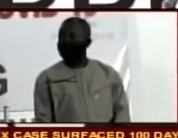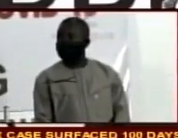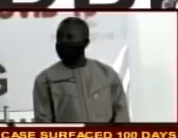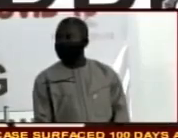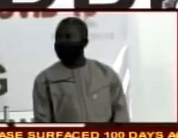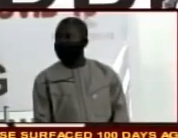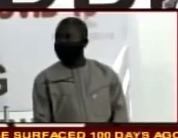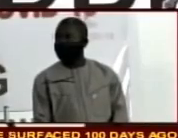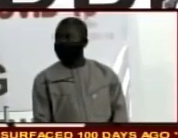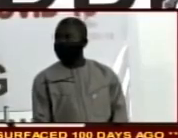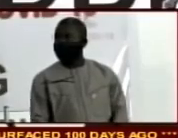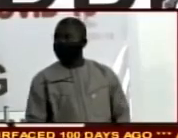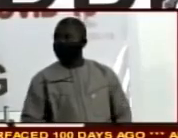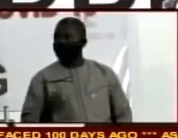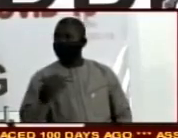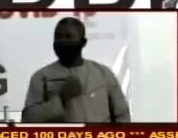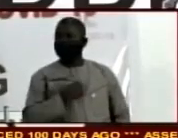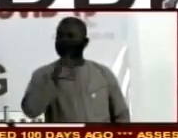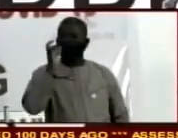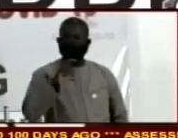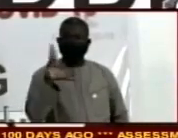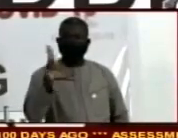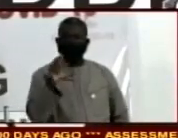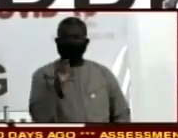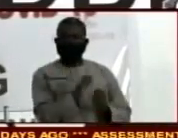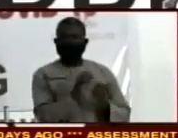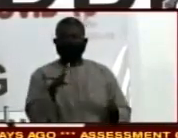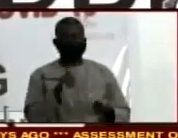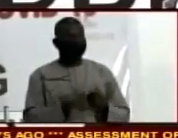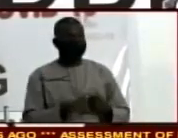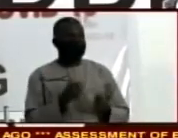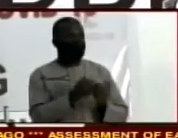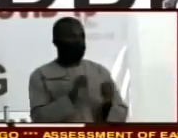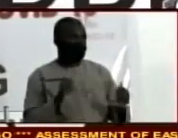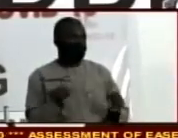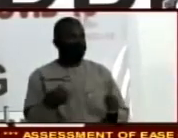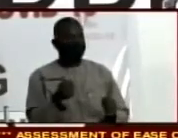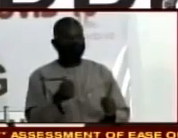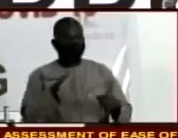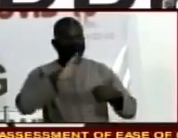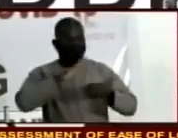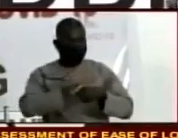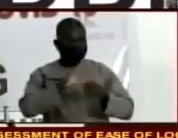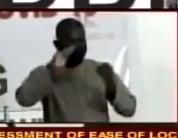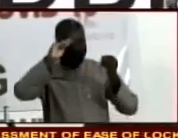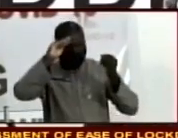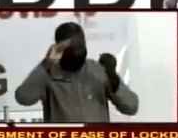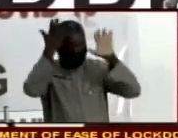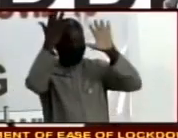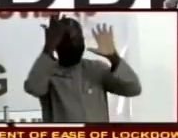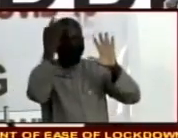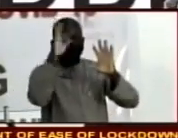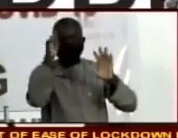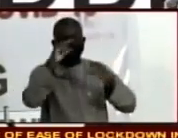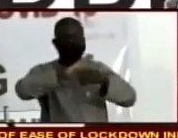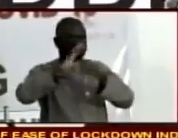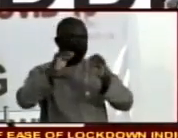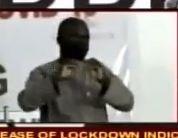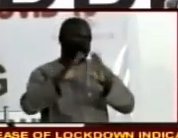We must do everything to prevent another spike in the spread of the virus during the eased lockdown